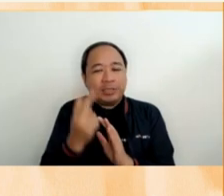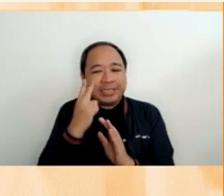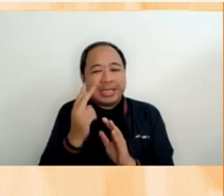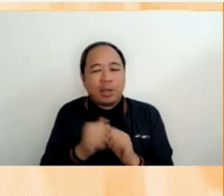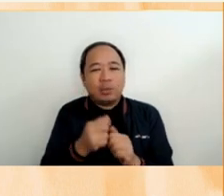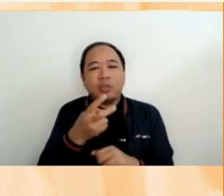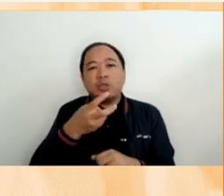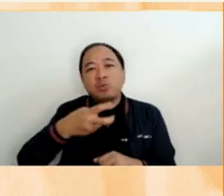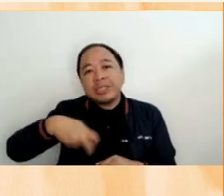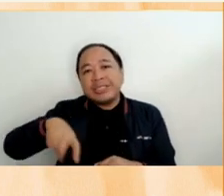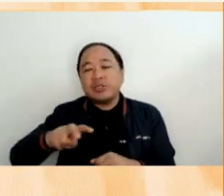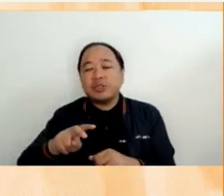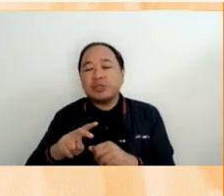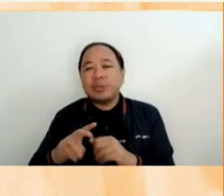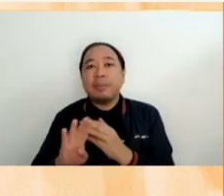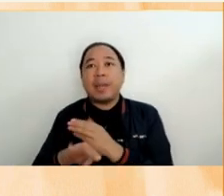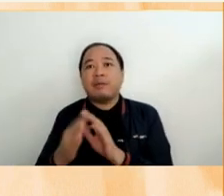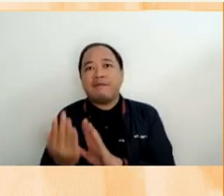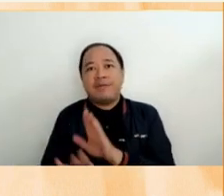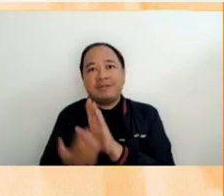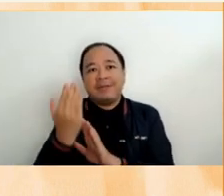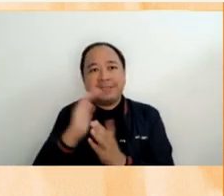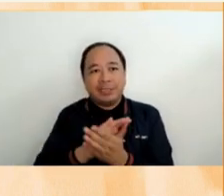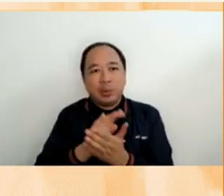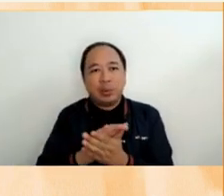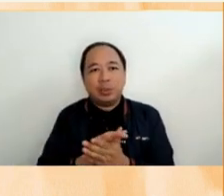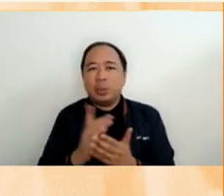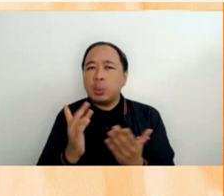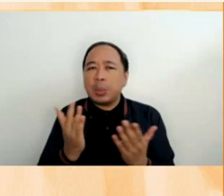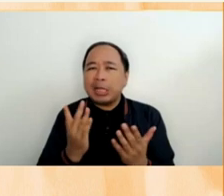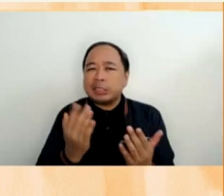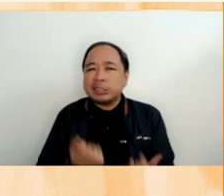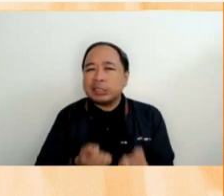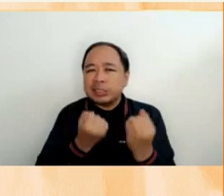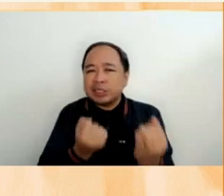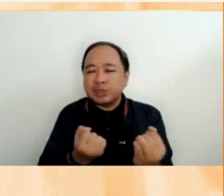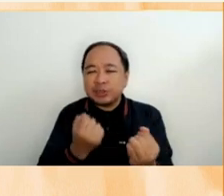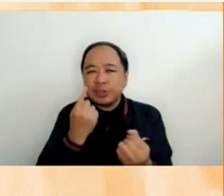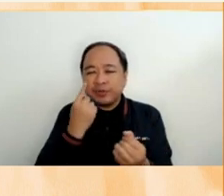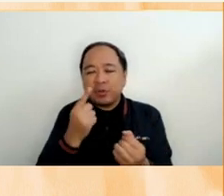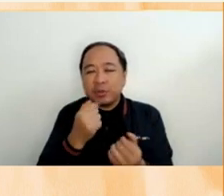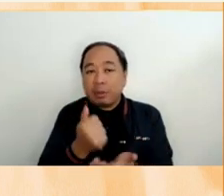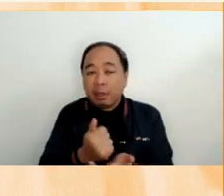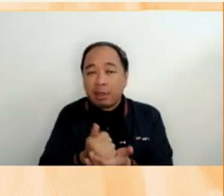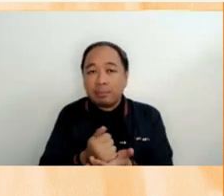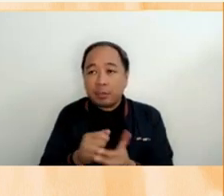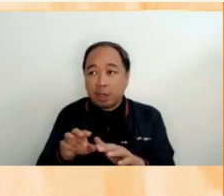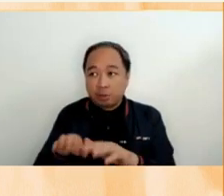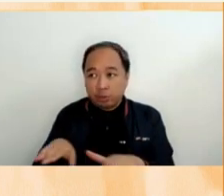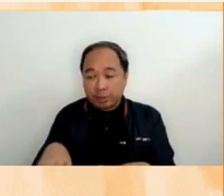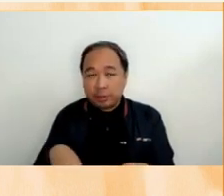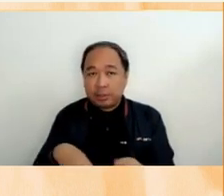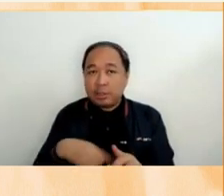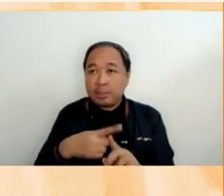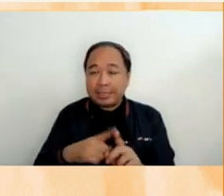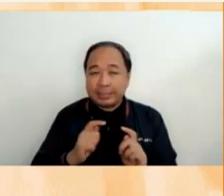transition back to school. What are the tips that we can give to help not only the children and